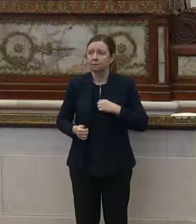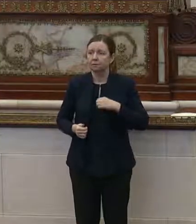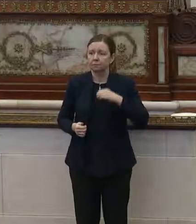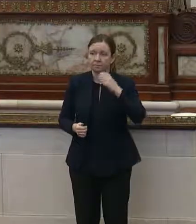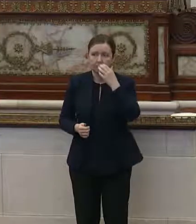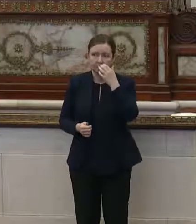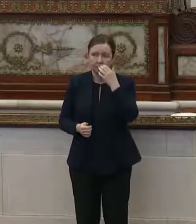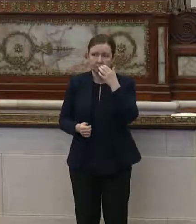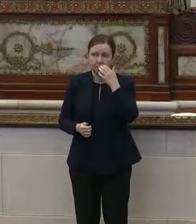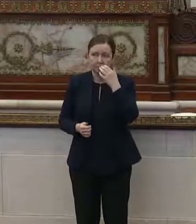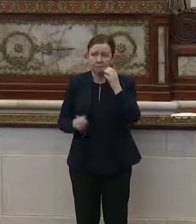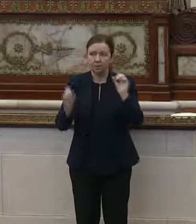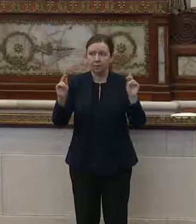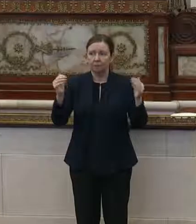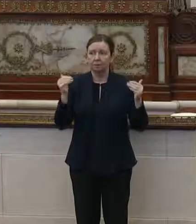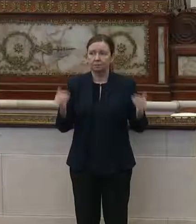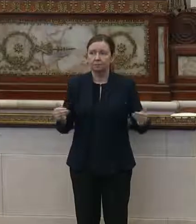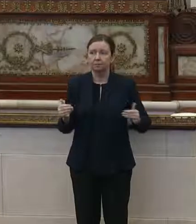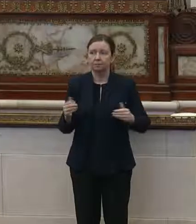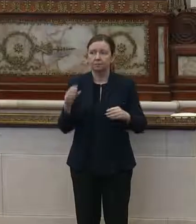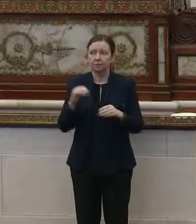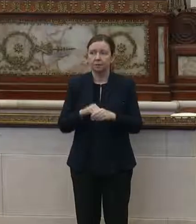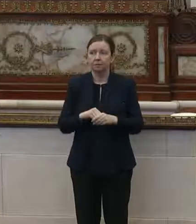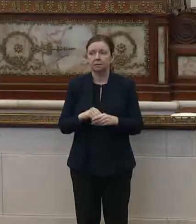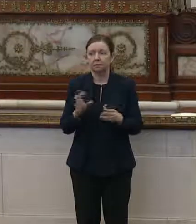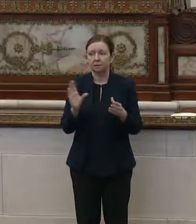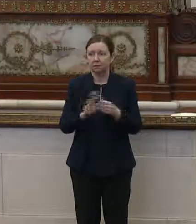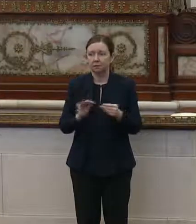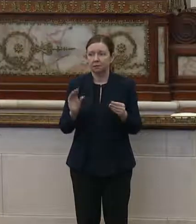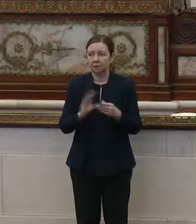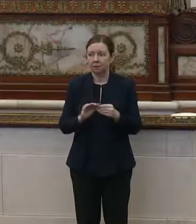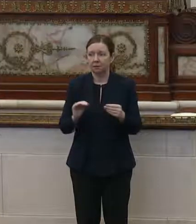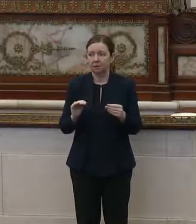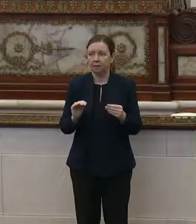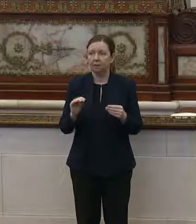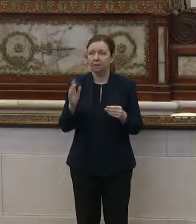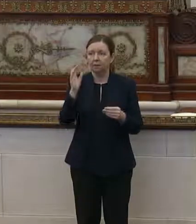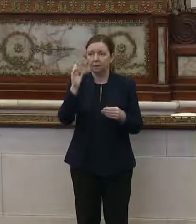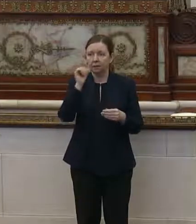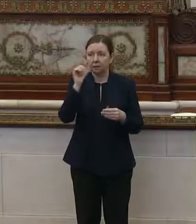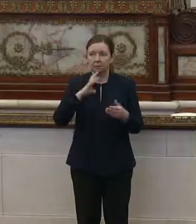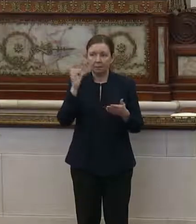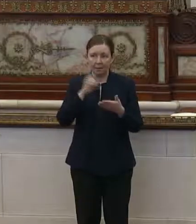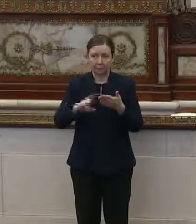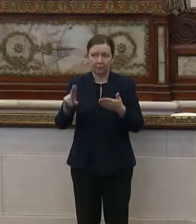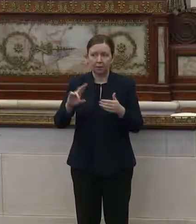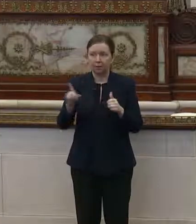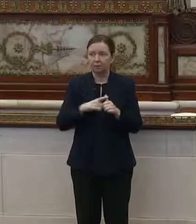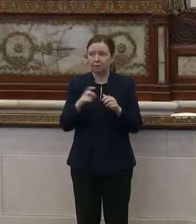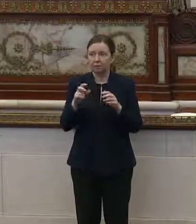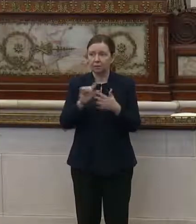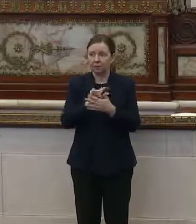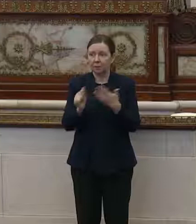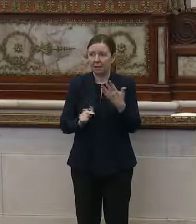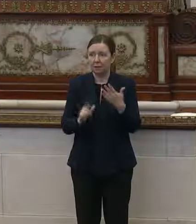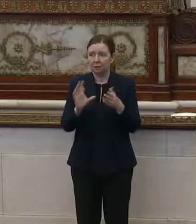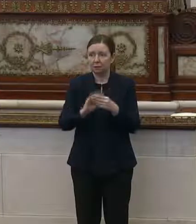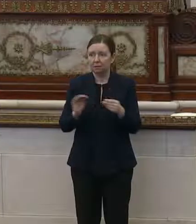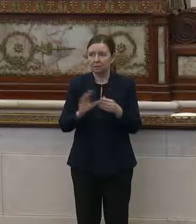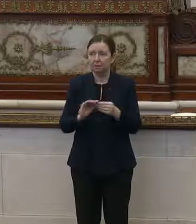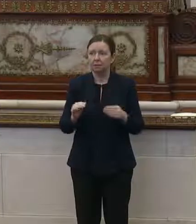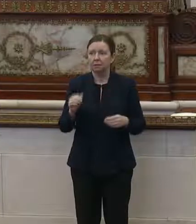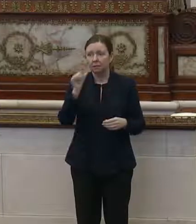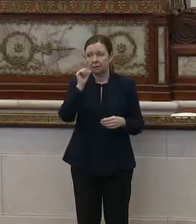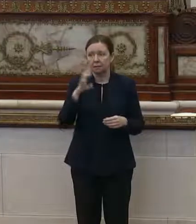Okay, so we will go right into the testimony. And Madam Clerk, if you could call the first panel to testify. Madam